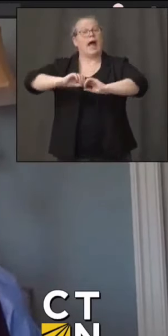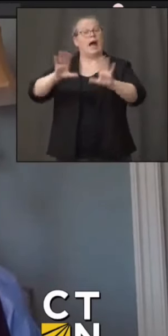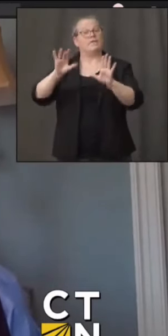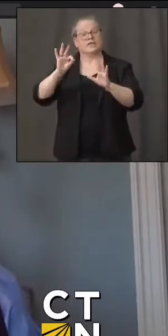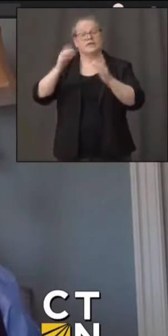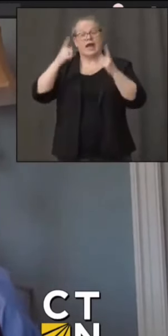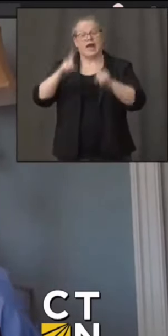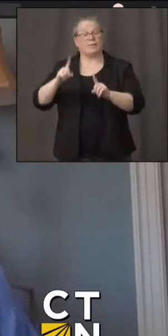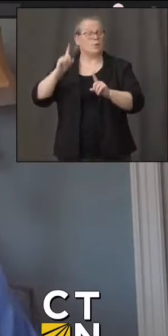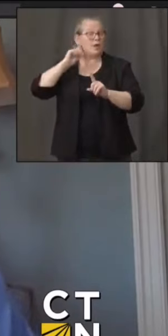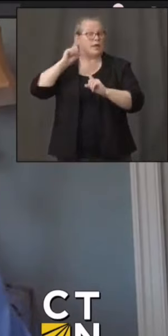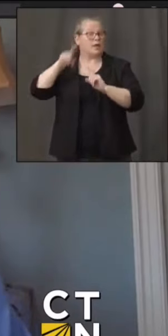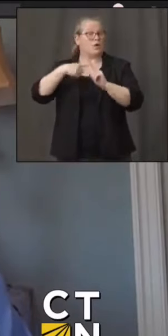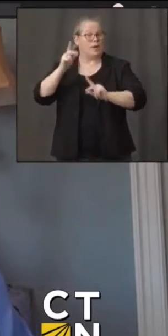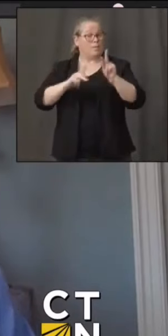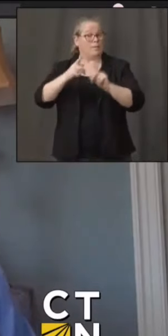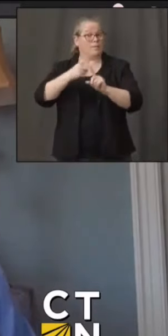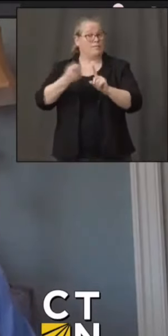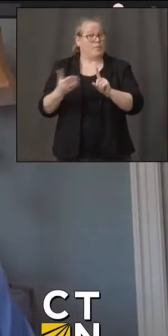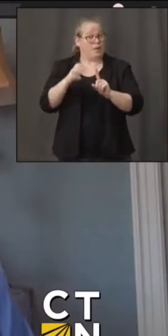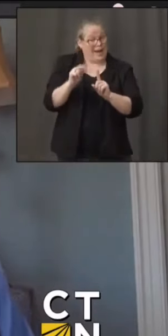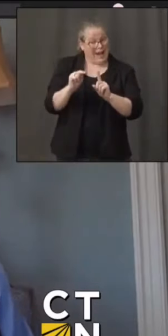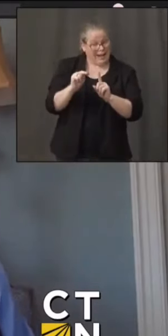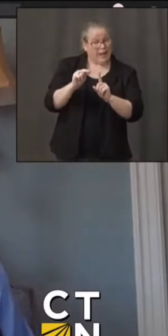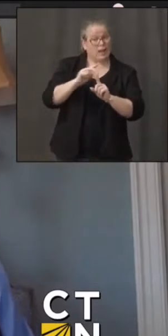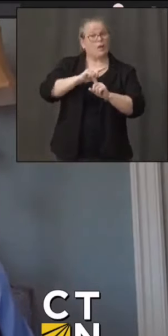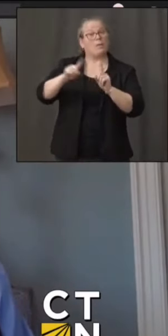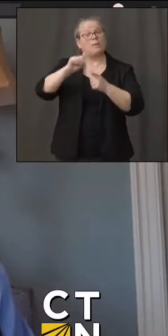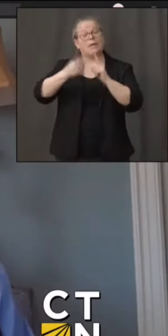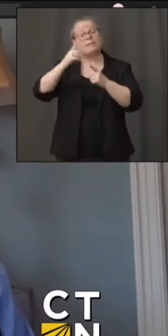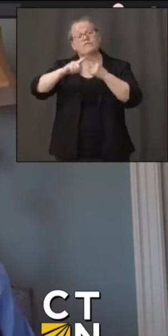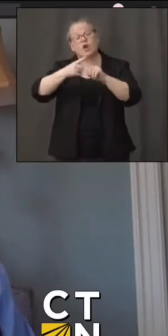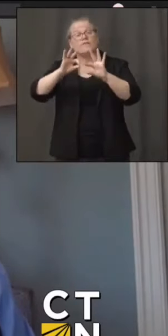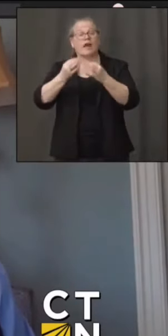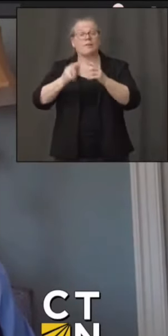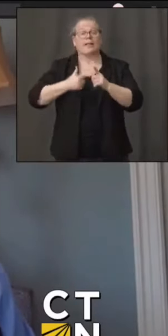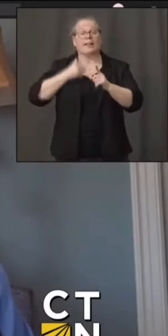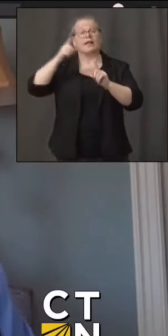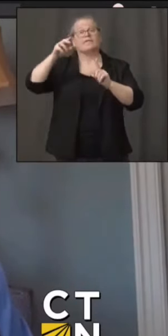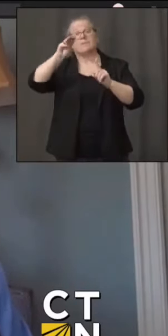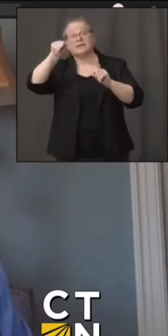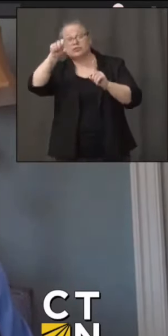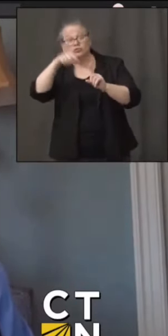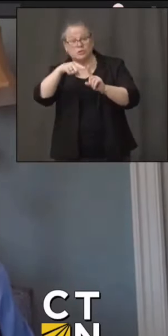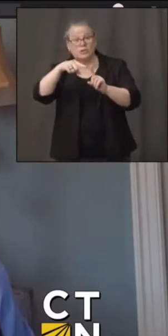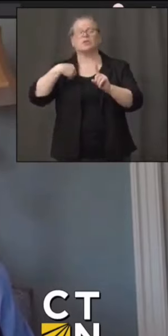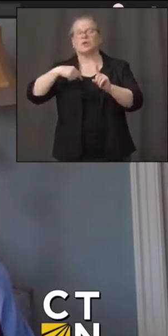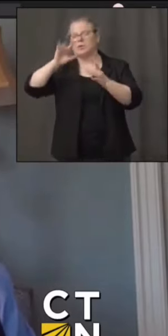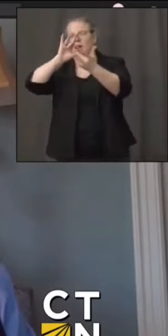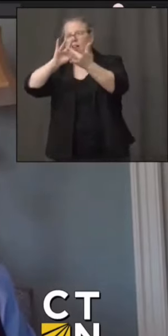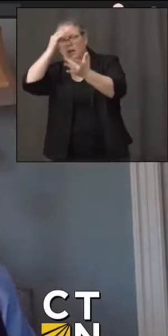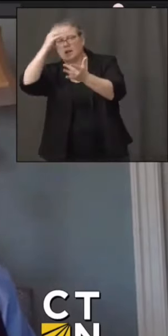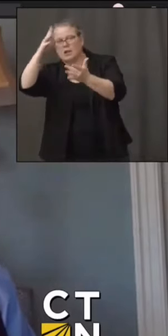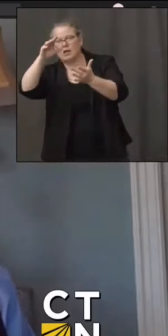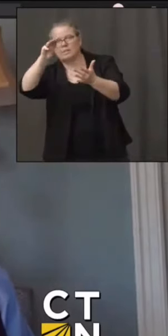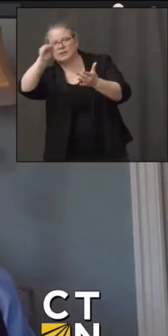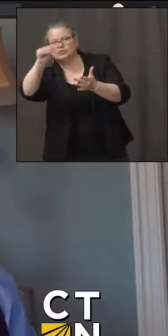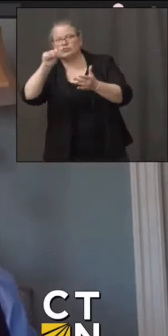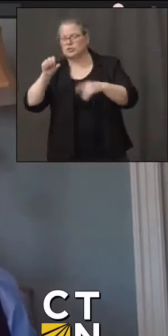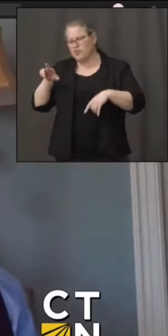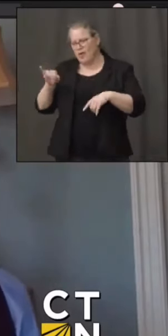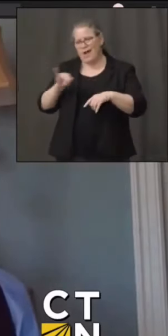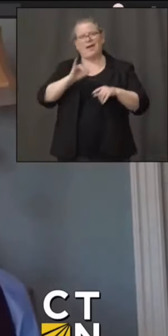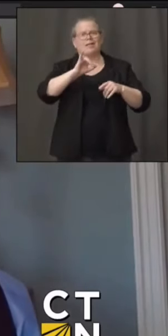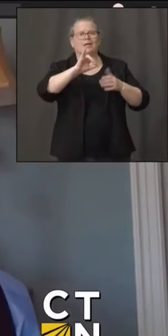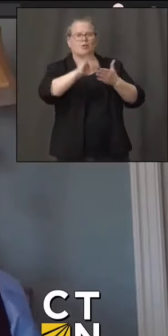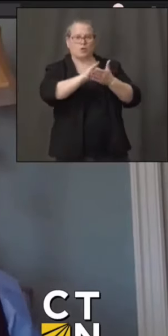Massachusetts, we'll be sharing that information with the Massachusetts State Health Department. And that's the way it would also work for Rhode Island and New York and New Jersey.